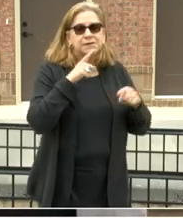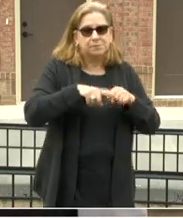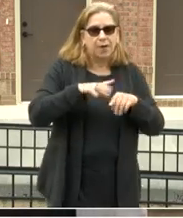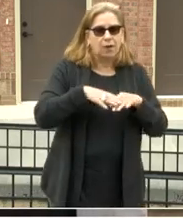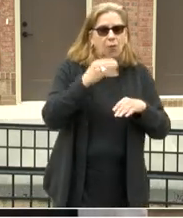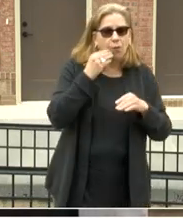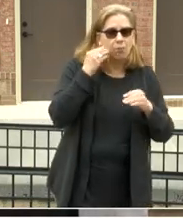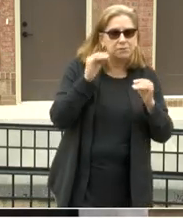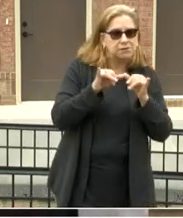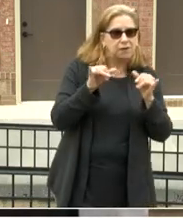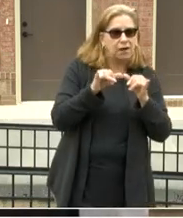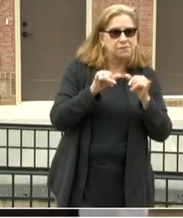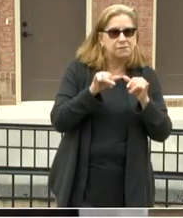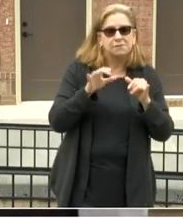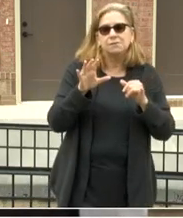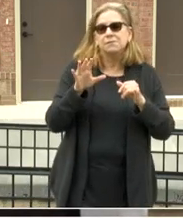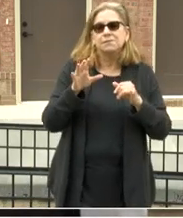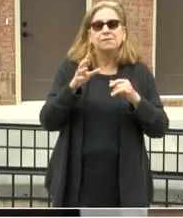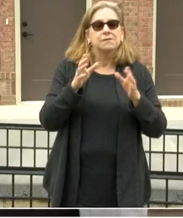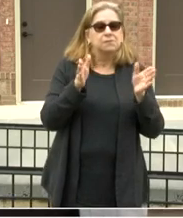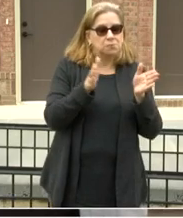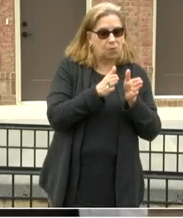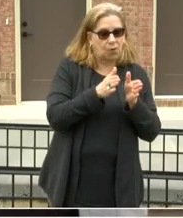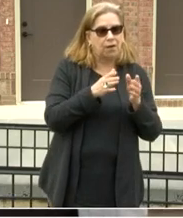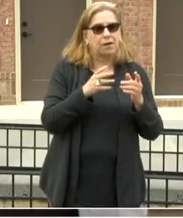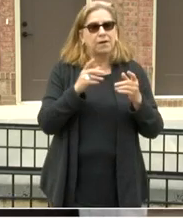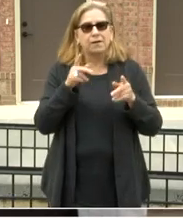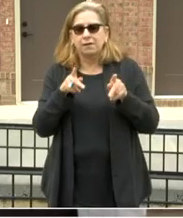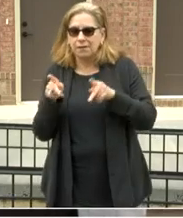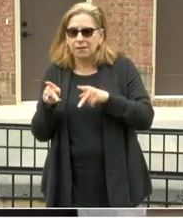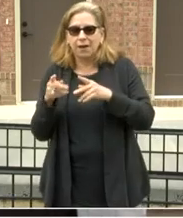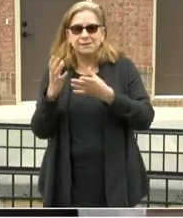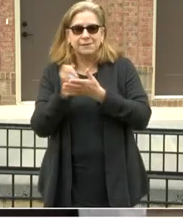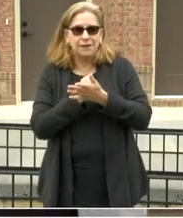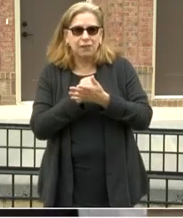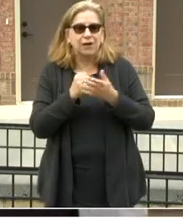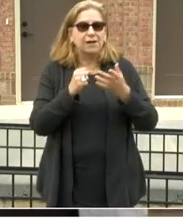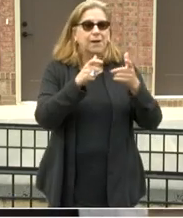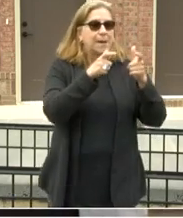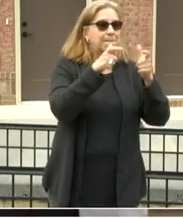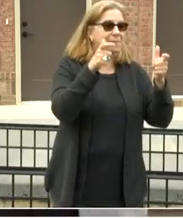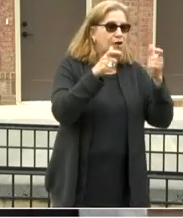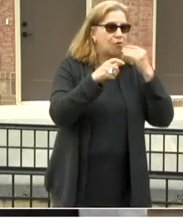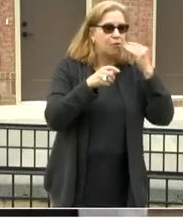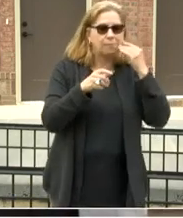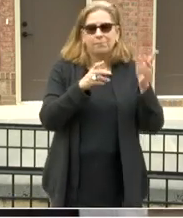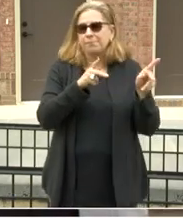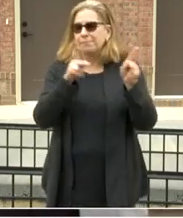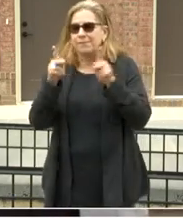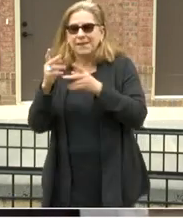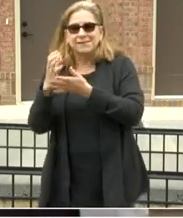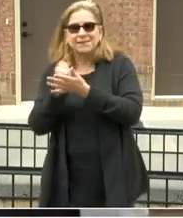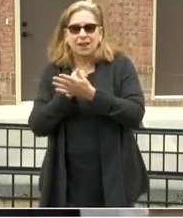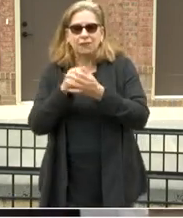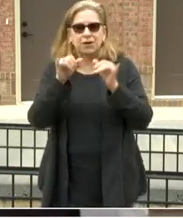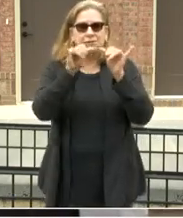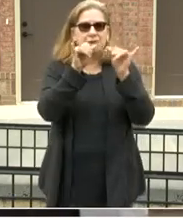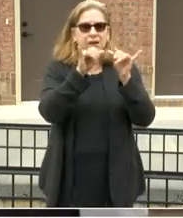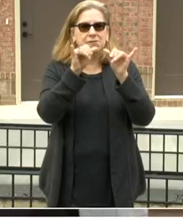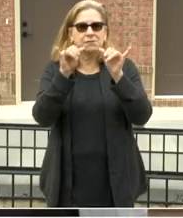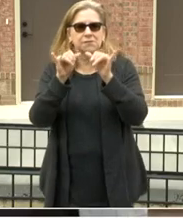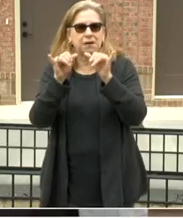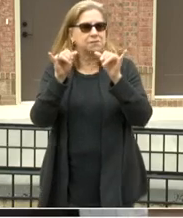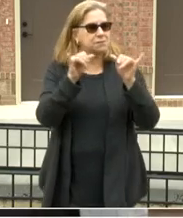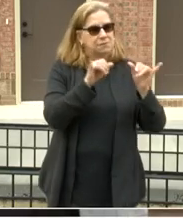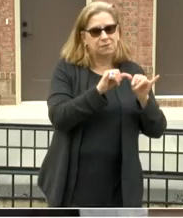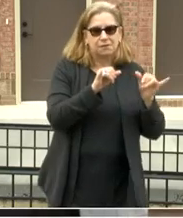goes up. So that's why it's kind of a sliding scale depending on the income, but also the size of the household. But the question is